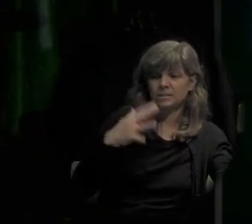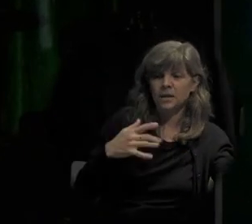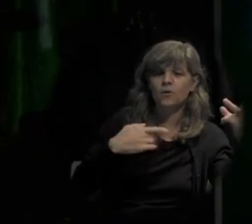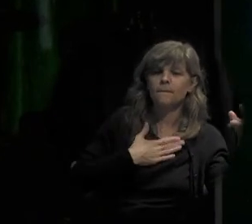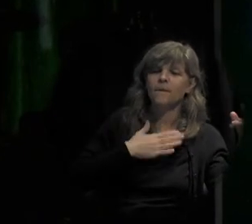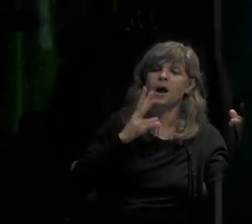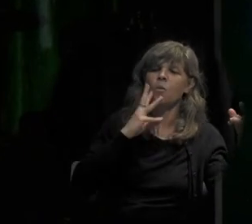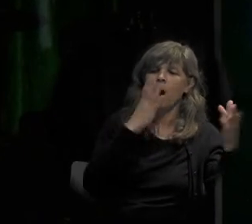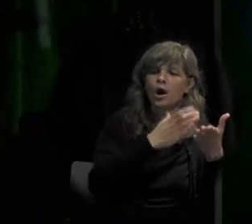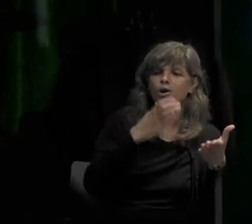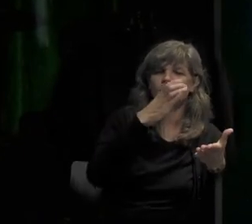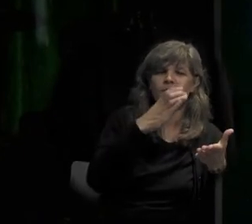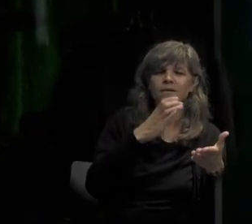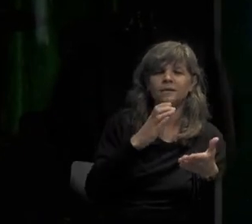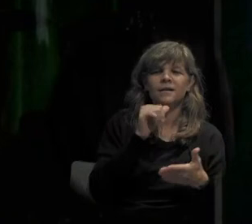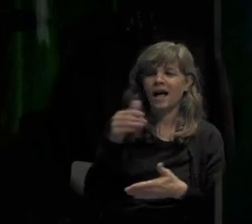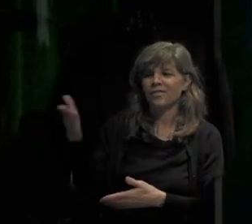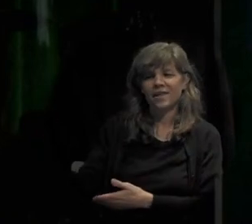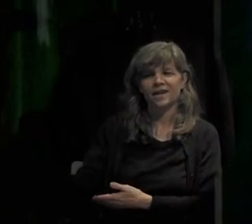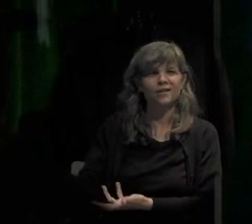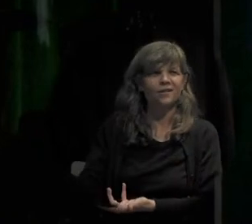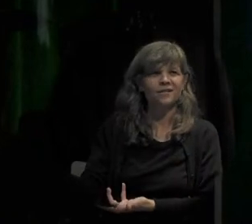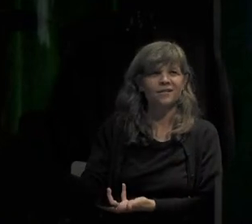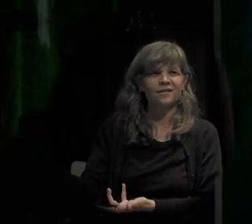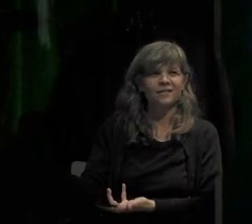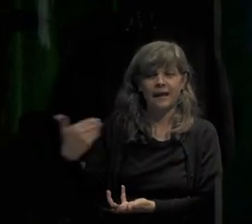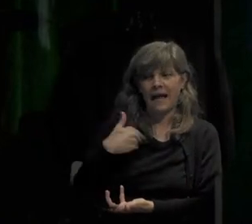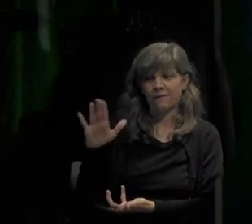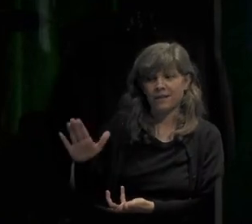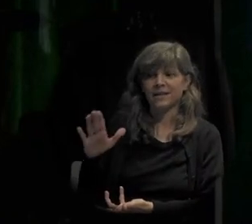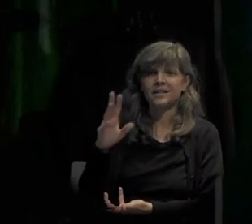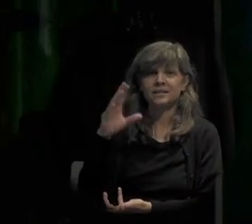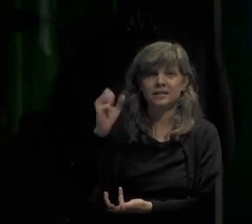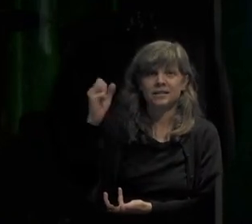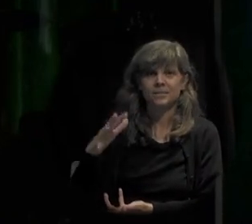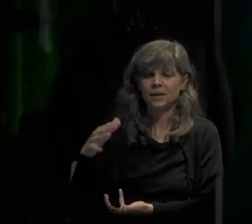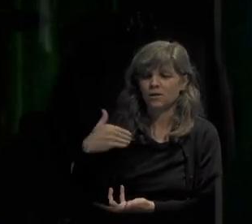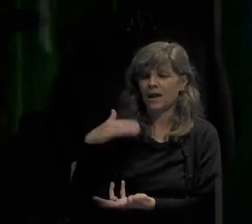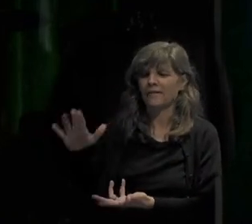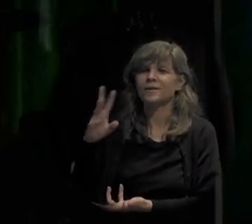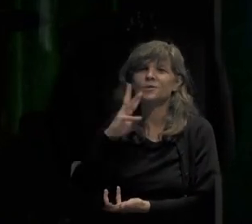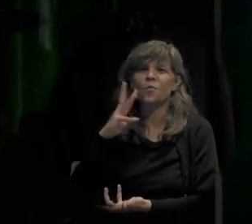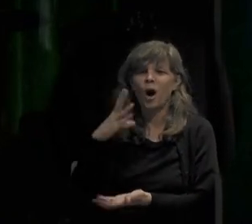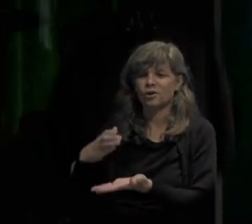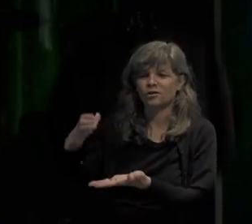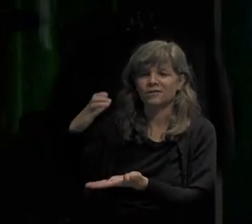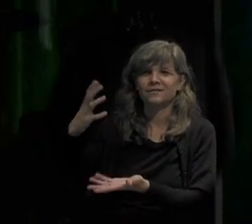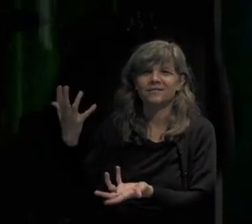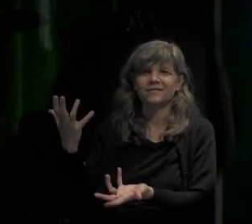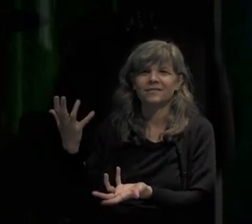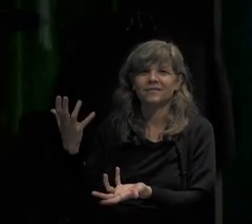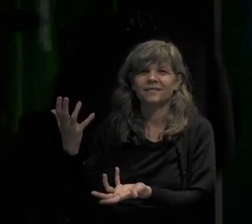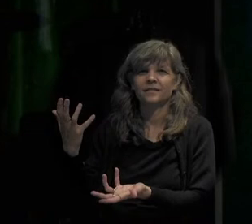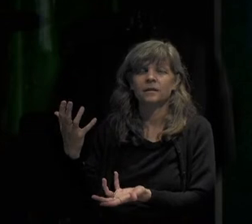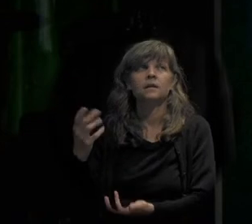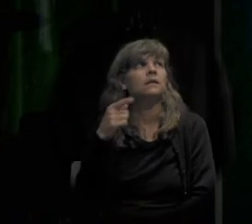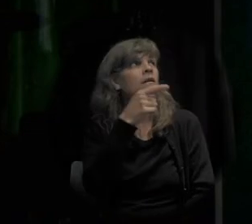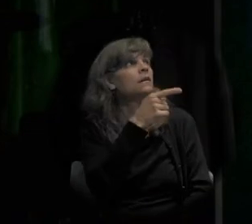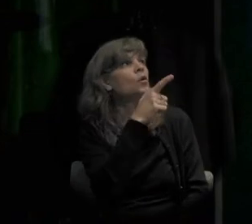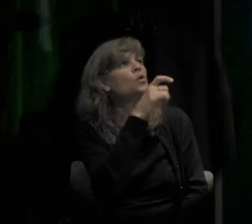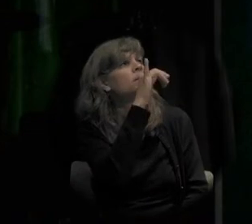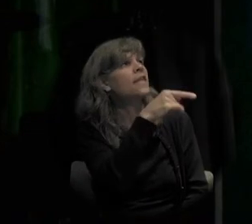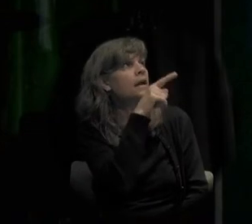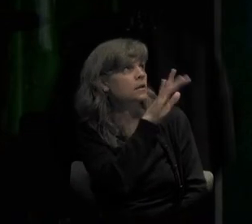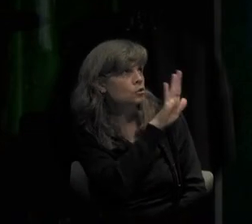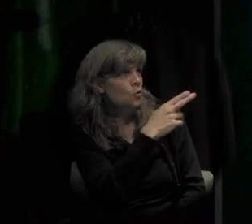what? Saul recognized David's voice and said, is this your voice, my son David? David said, it is my